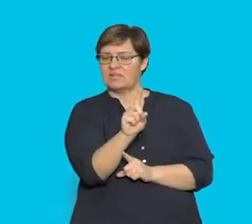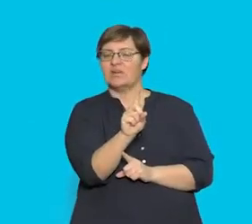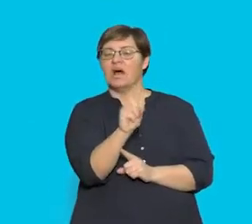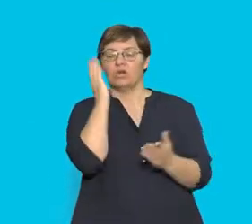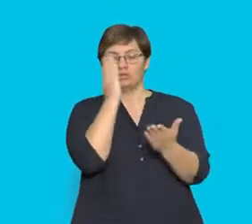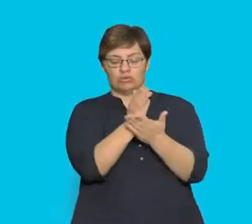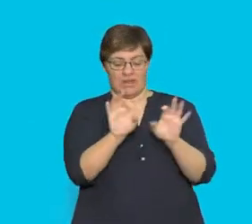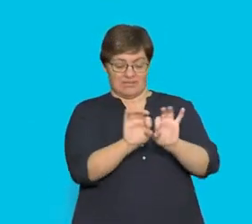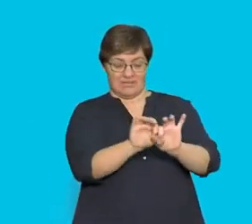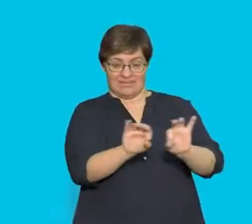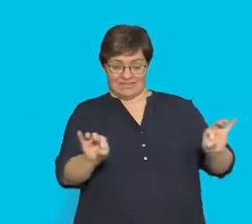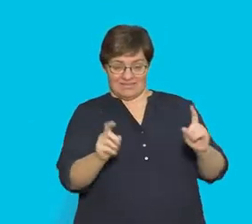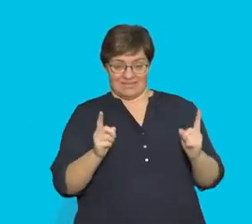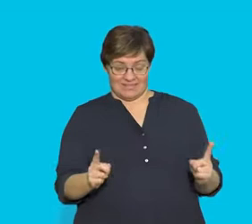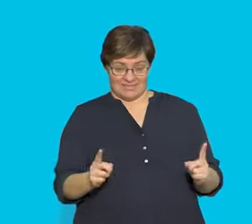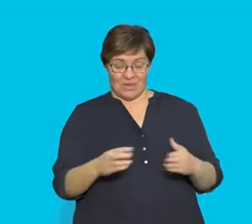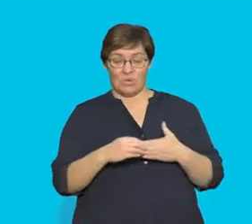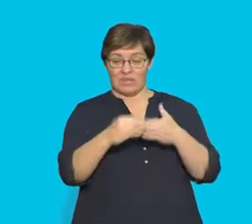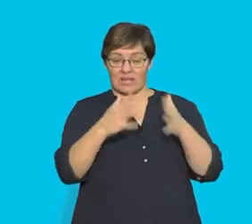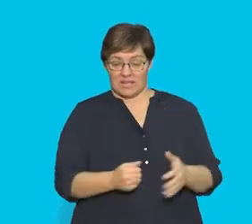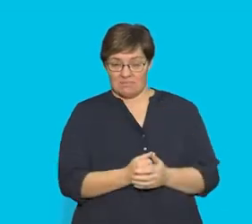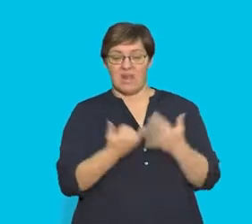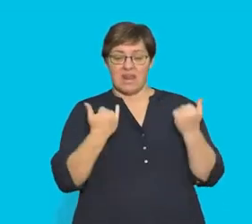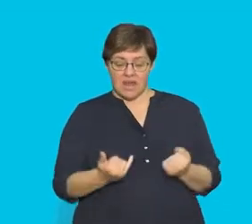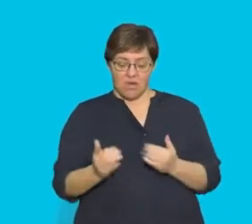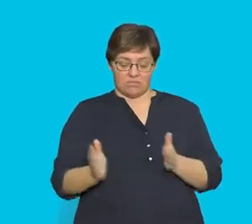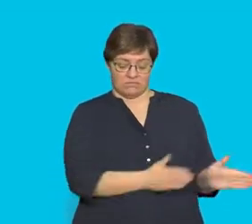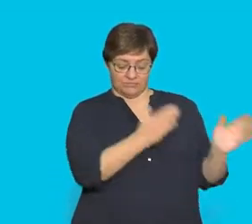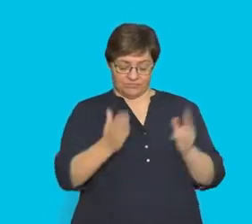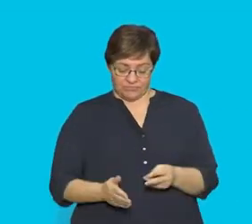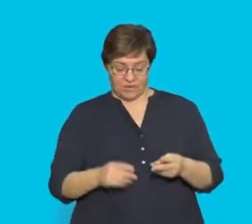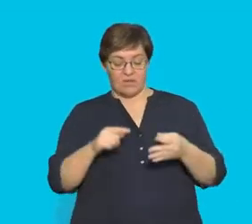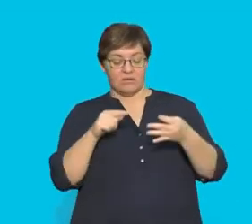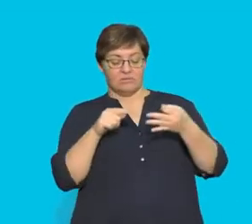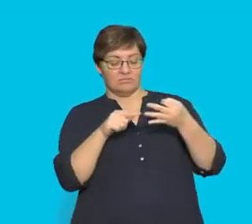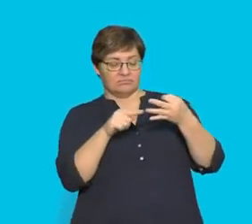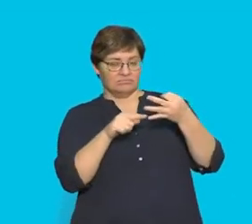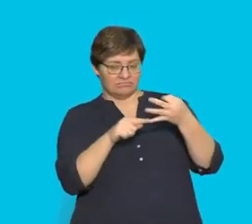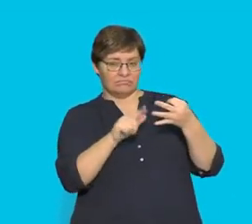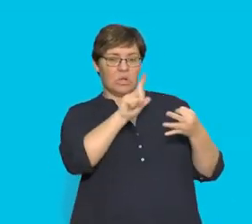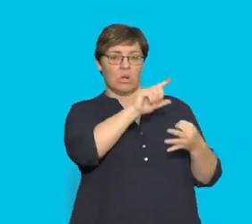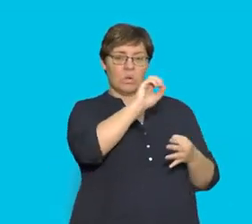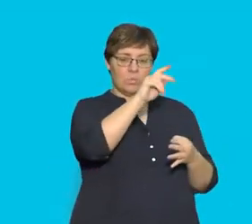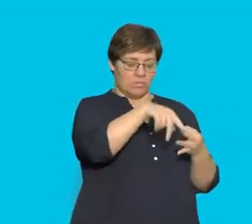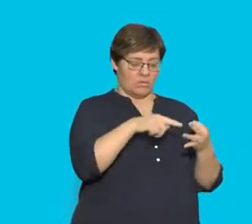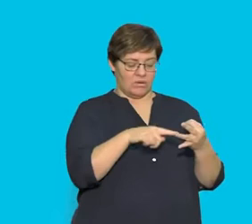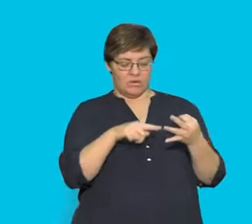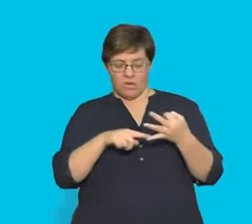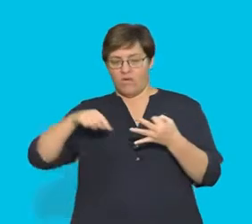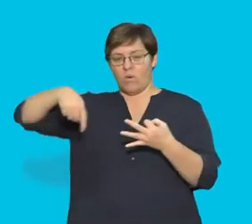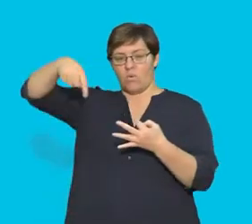conductor. Now we're going to talk a little bit about the loop and the coil. The coil is sometimes called a solenoid.